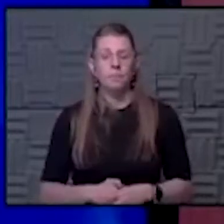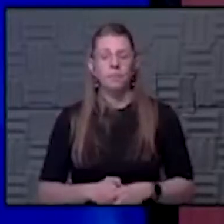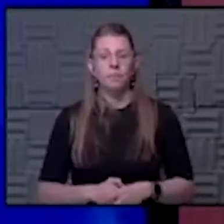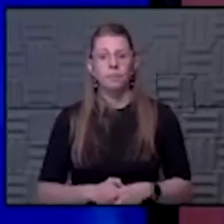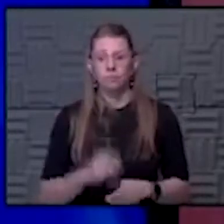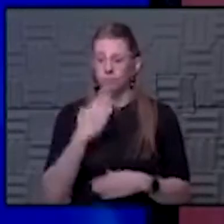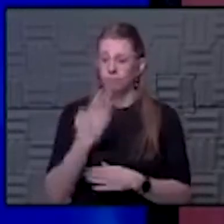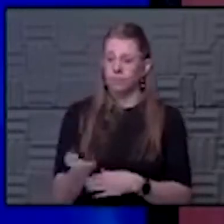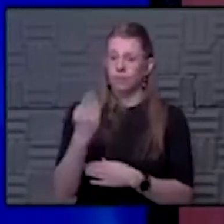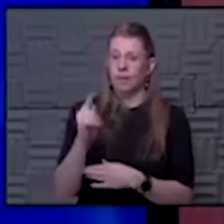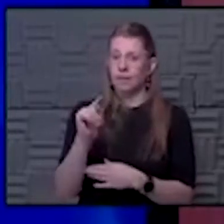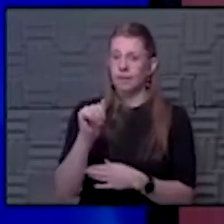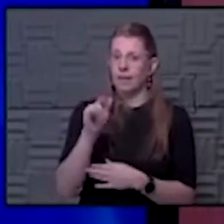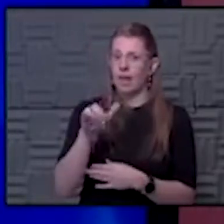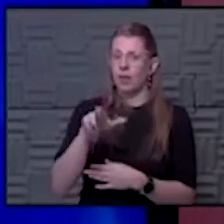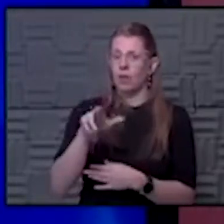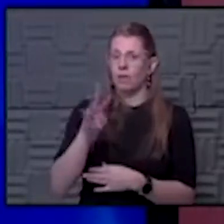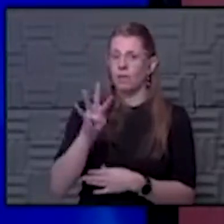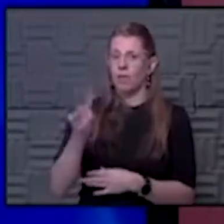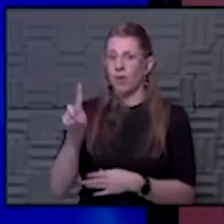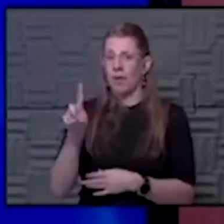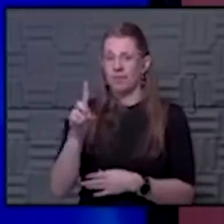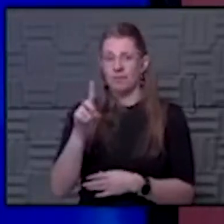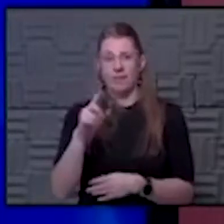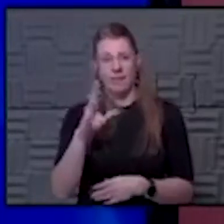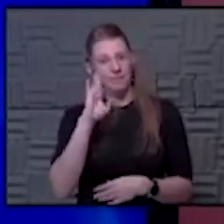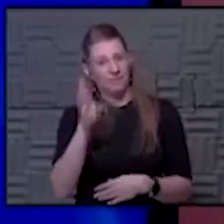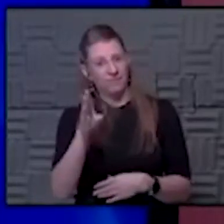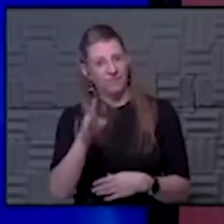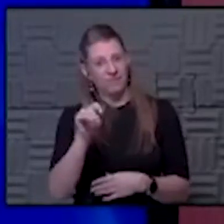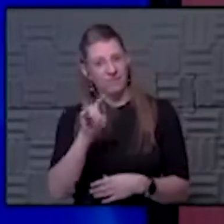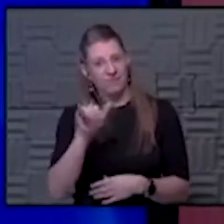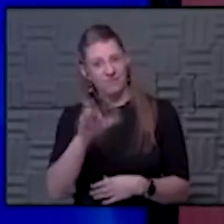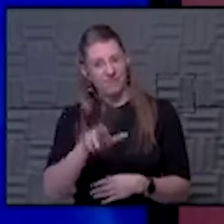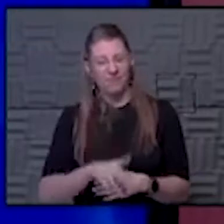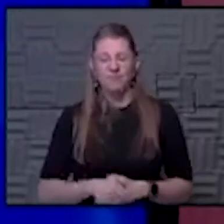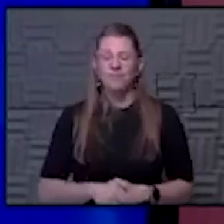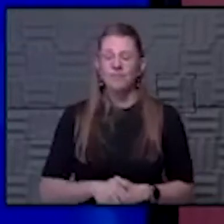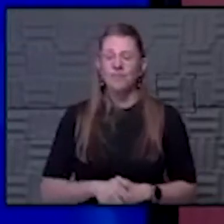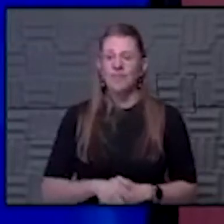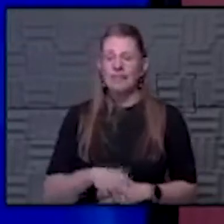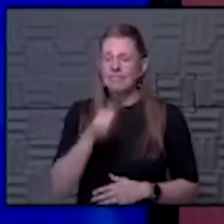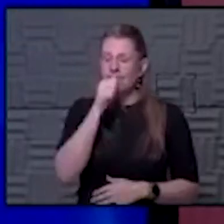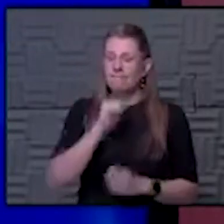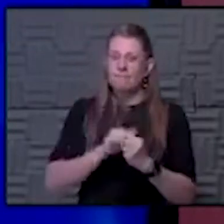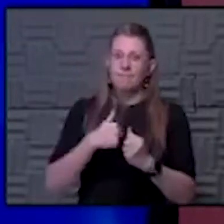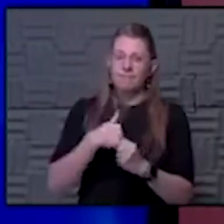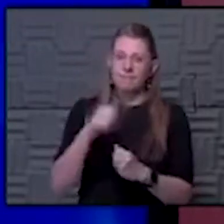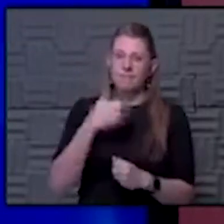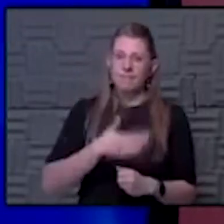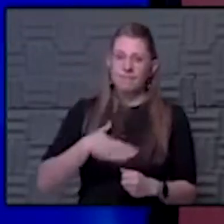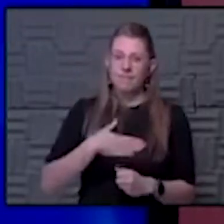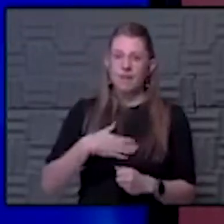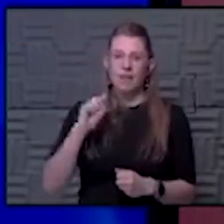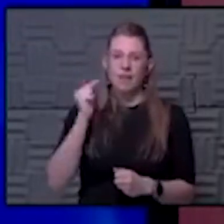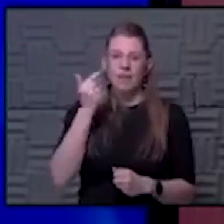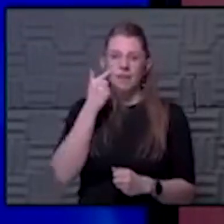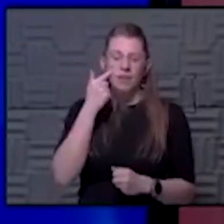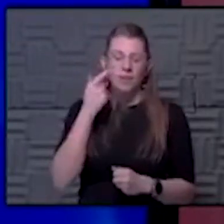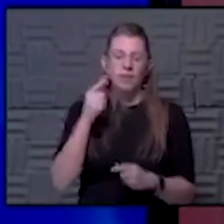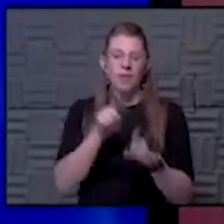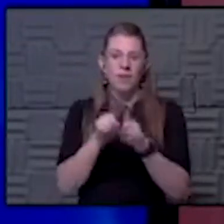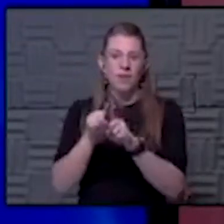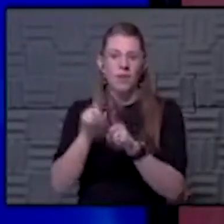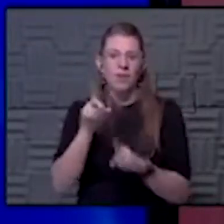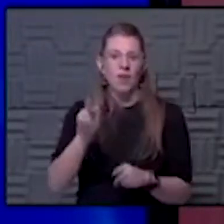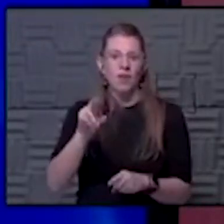Good morning, guys. It's Taylor at Channel 41. How are you this morning? Hi, Taylor. Good. I hope you'll bear with me with the governor and Dr. Norman on the line. I have a couple of